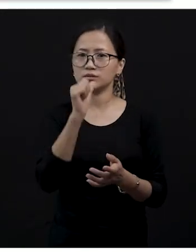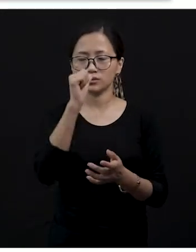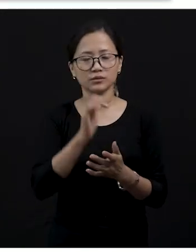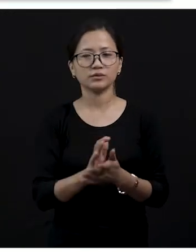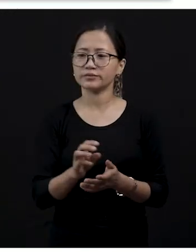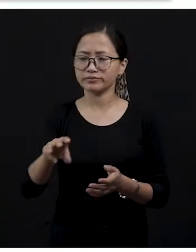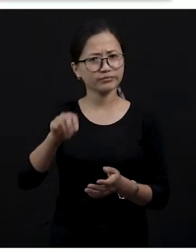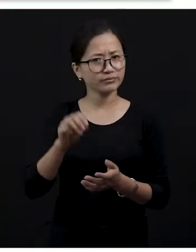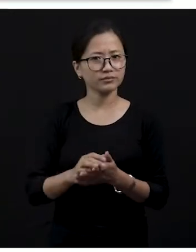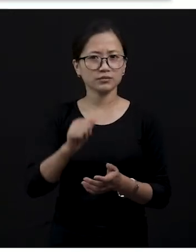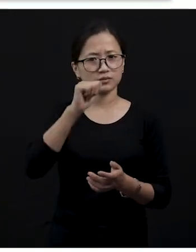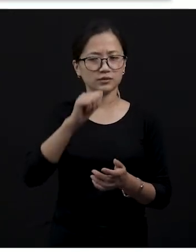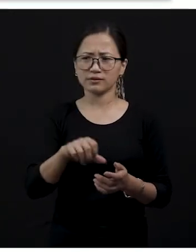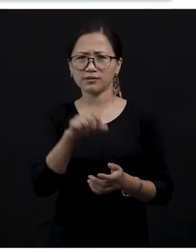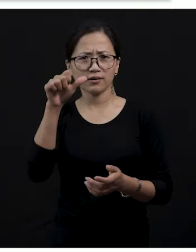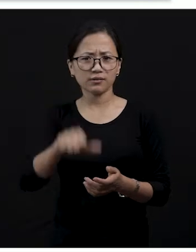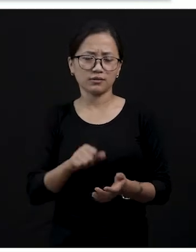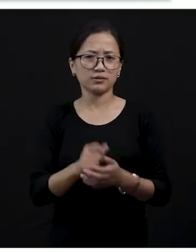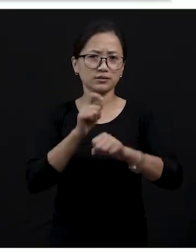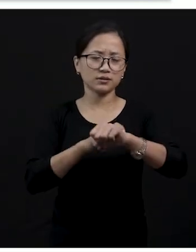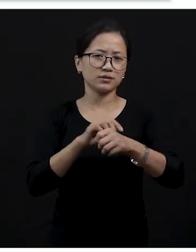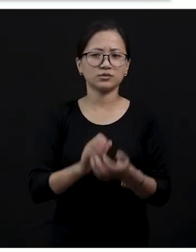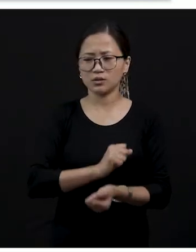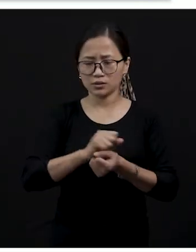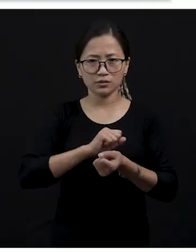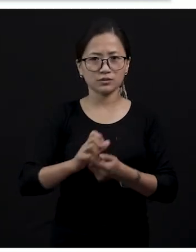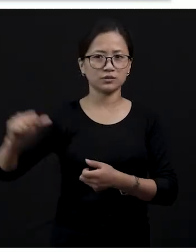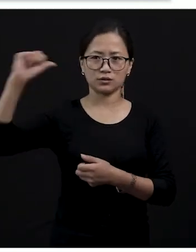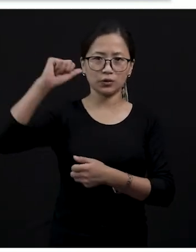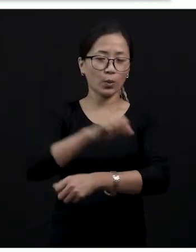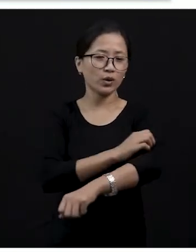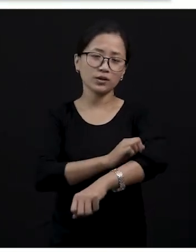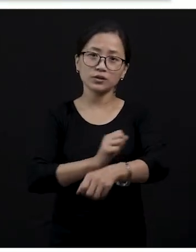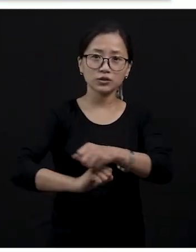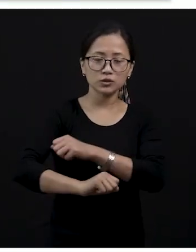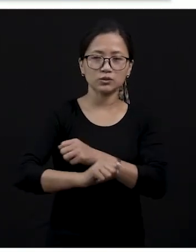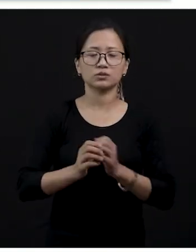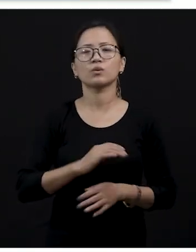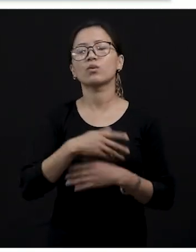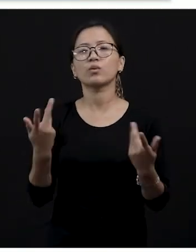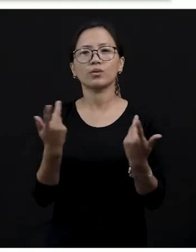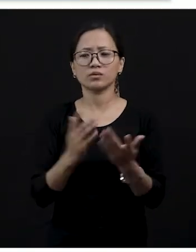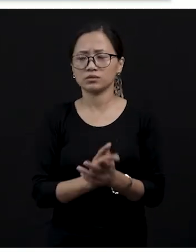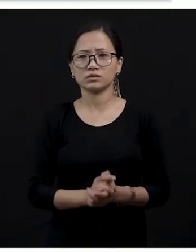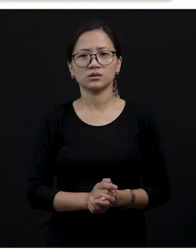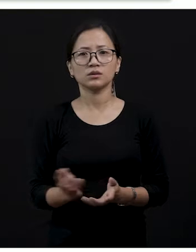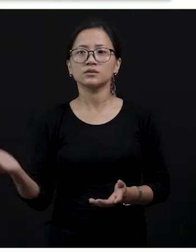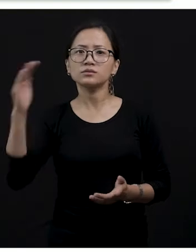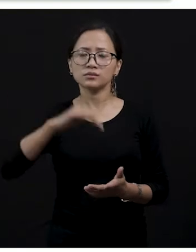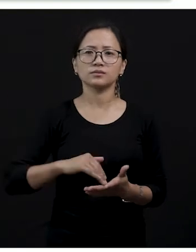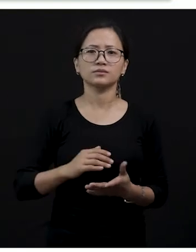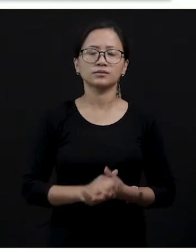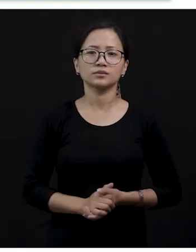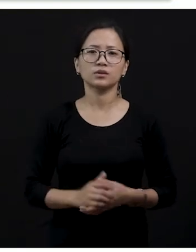cook. Anytime you can take bath, wash clothes. Where is all this water coming